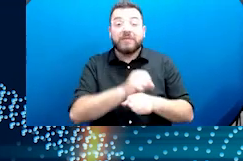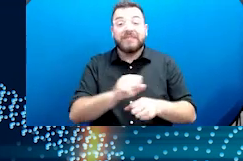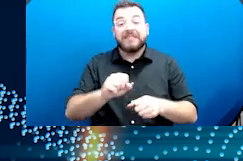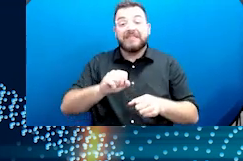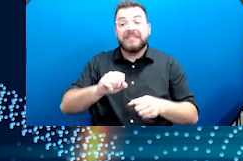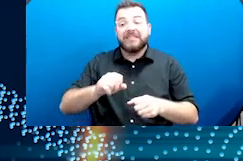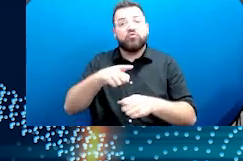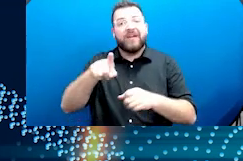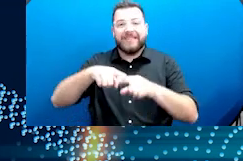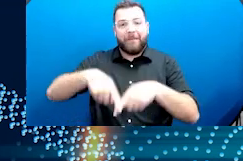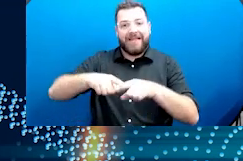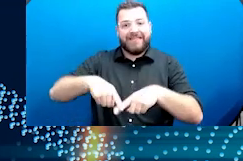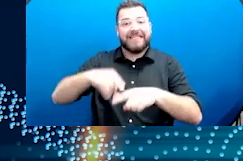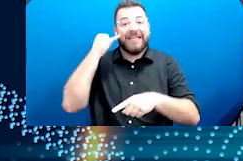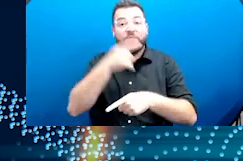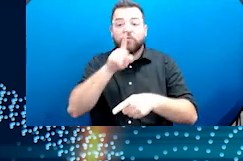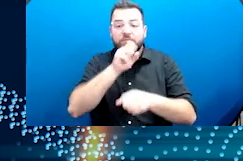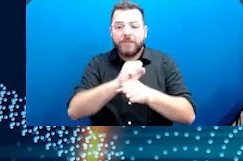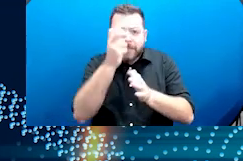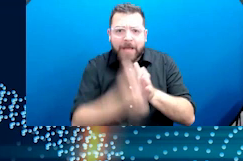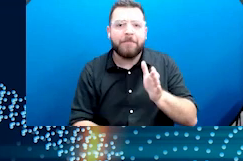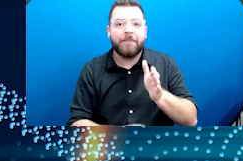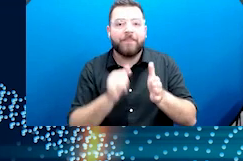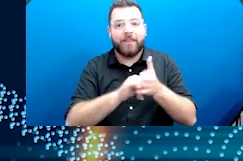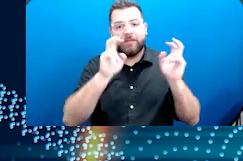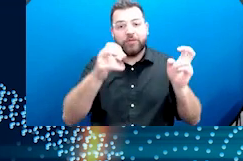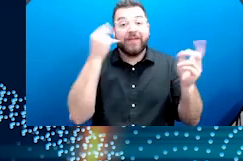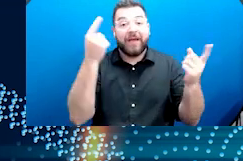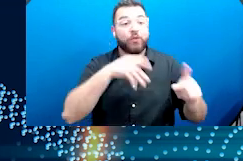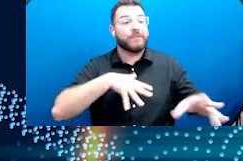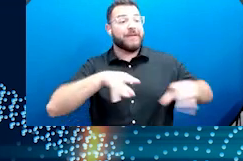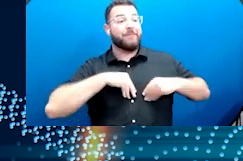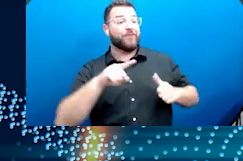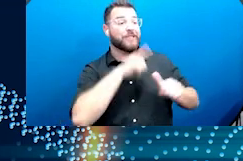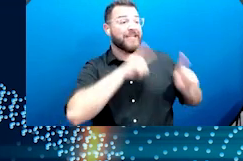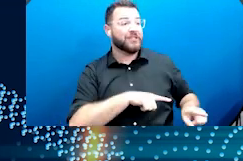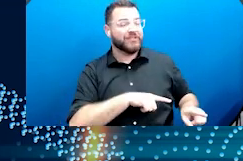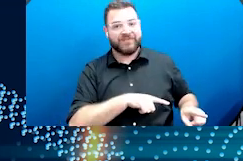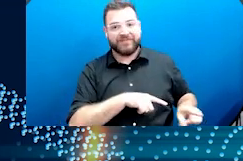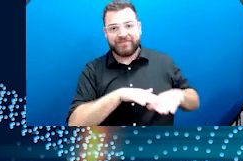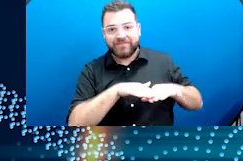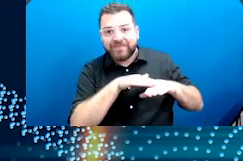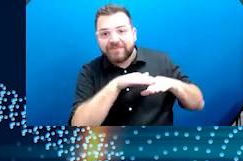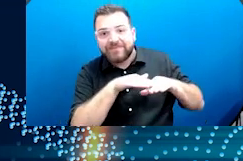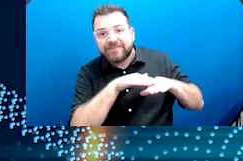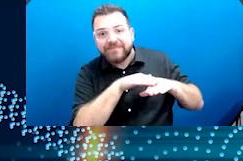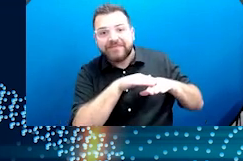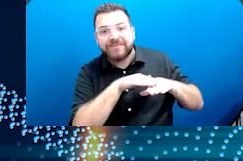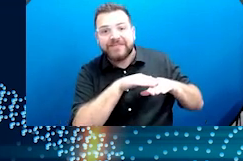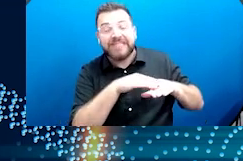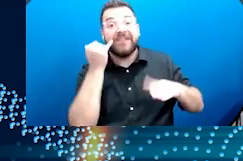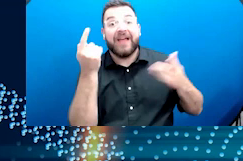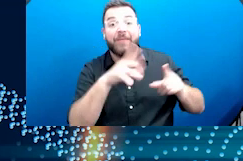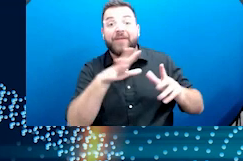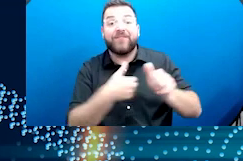deep you want to go into said subject. So if you only take the first answer it gives you, you're only going to get that shallow bit of knowledge, but you can ask it follow-up